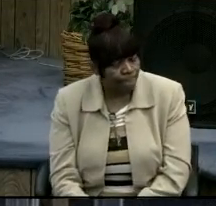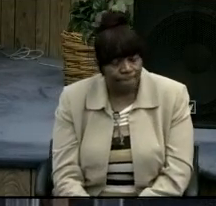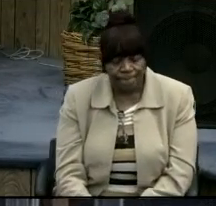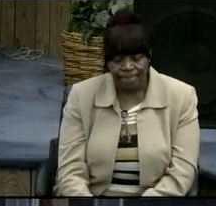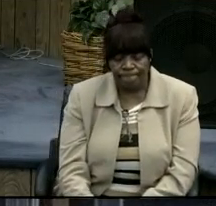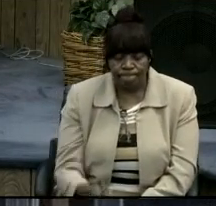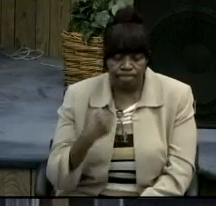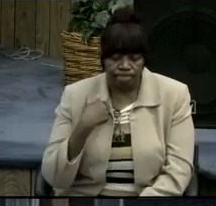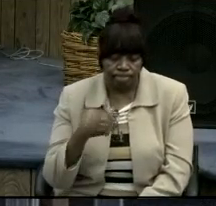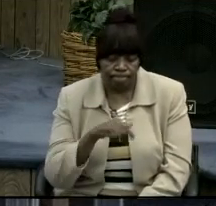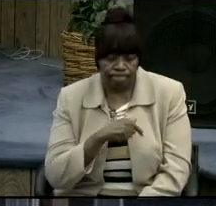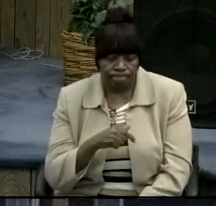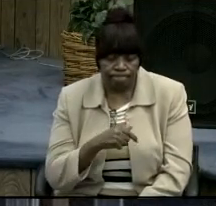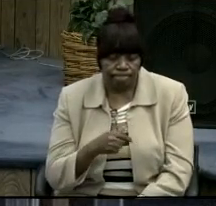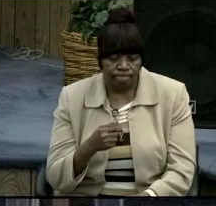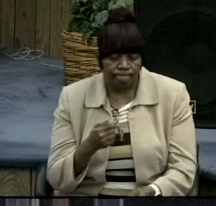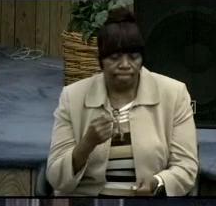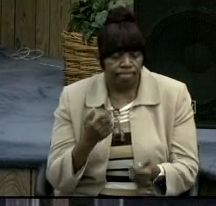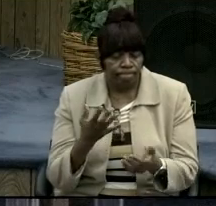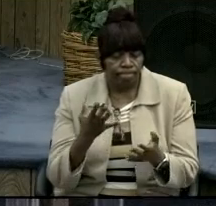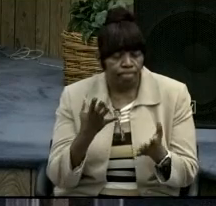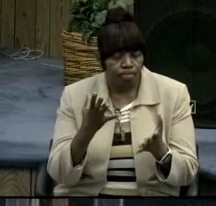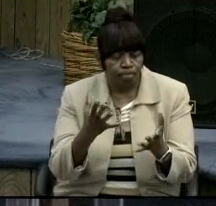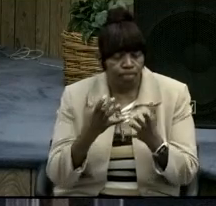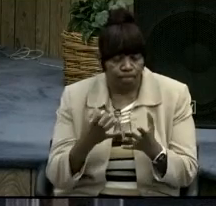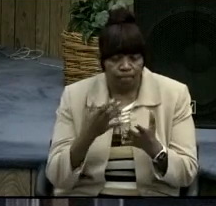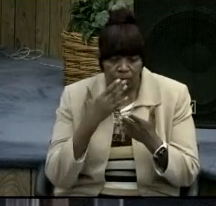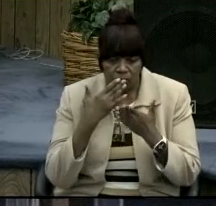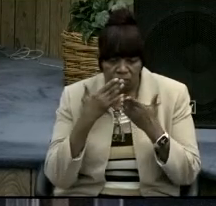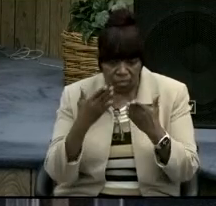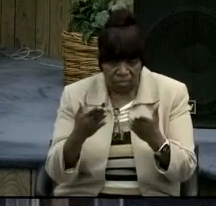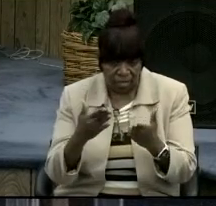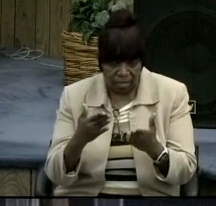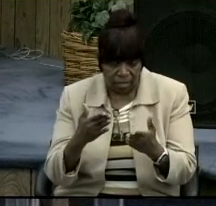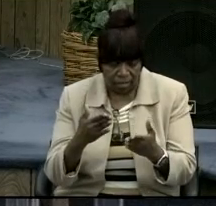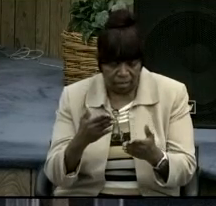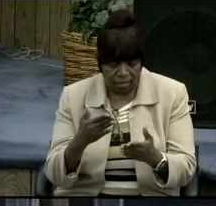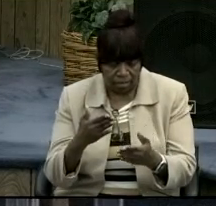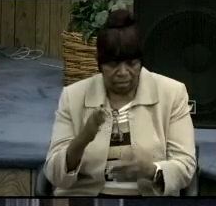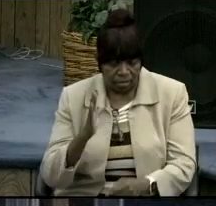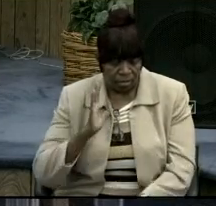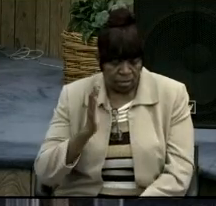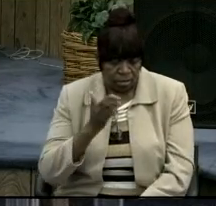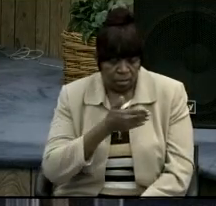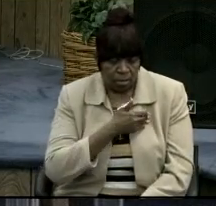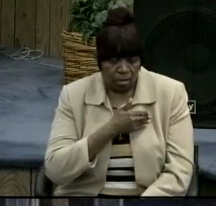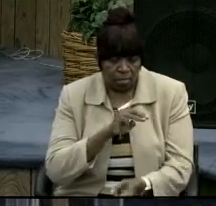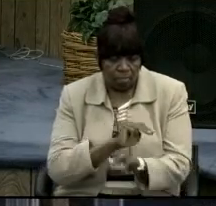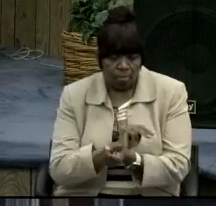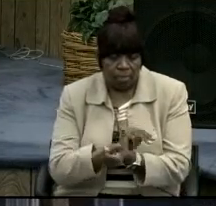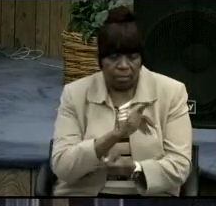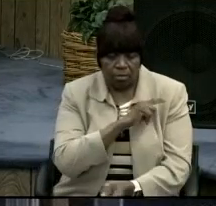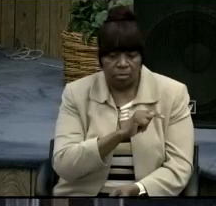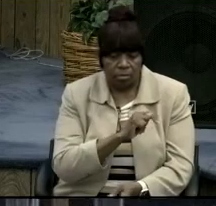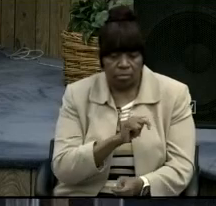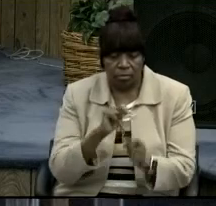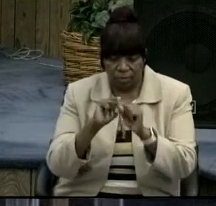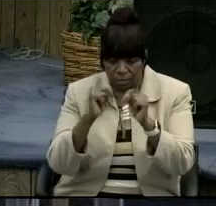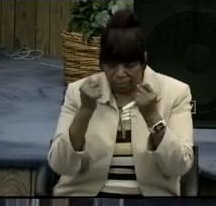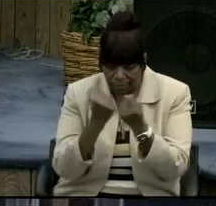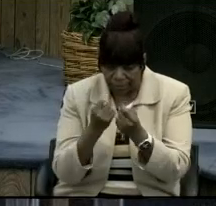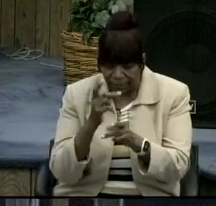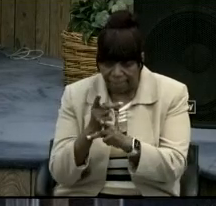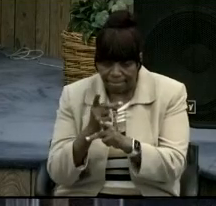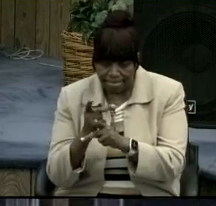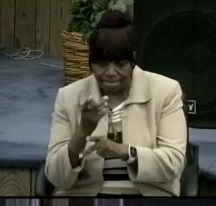We want to thank our medical team for not just what they have done, but what they are continuing to do to make sure that they